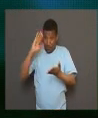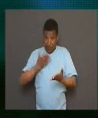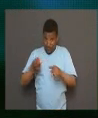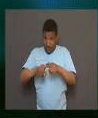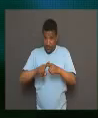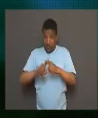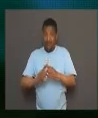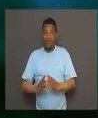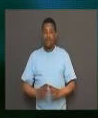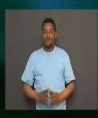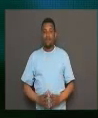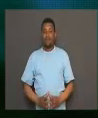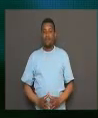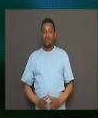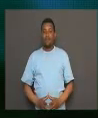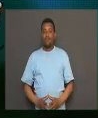Let's get back to our lesson.